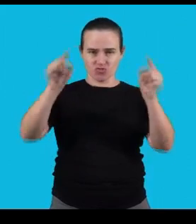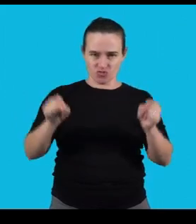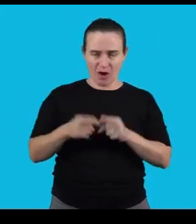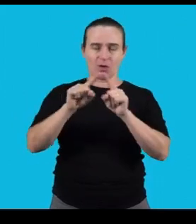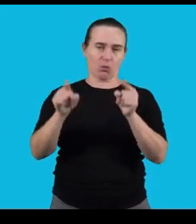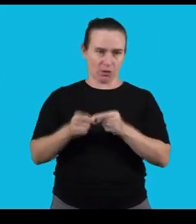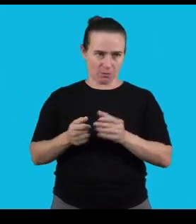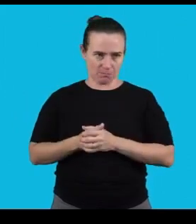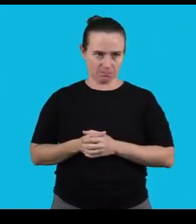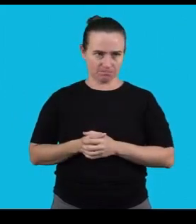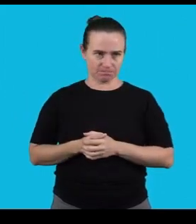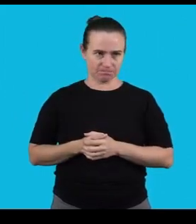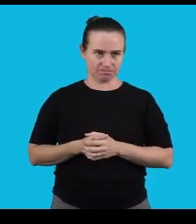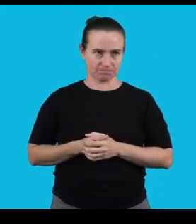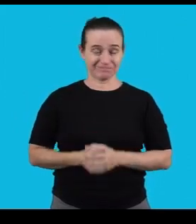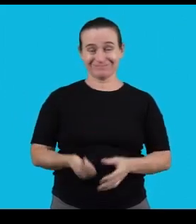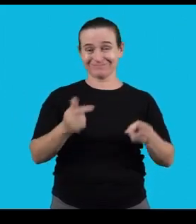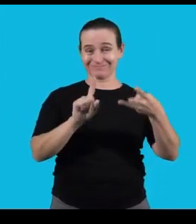is the round window.